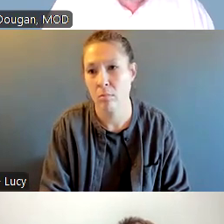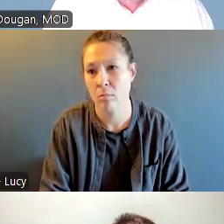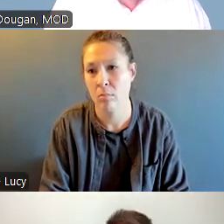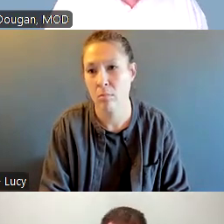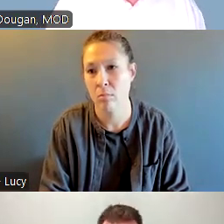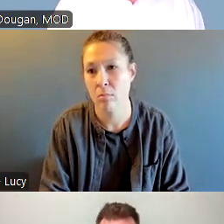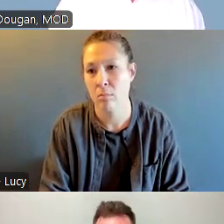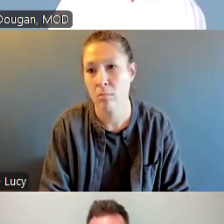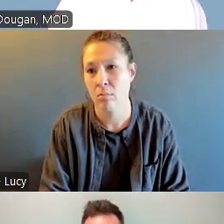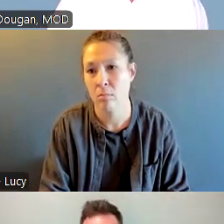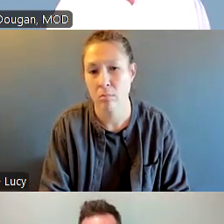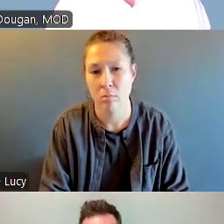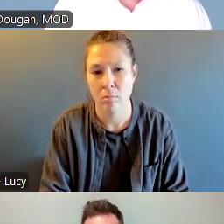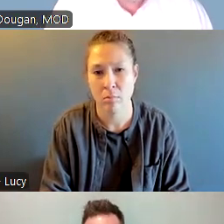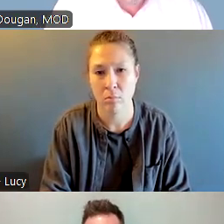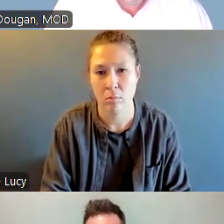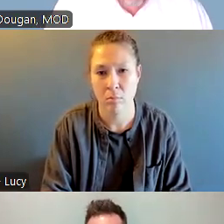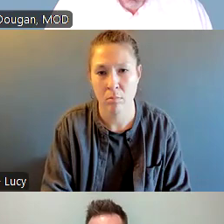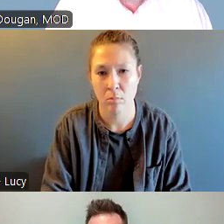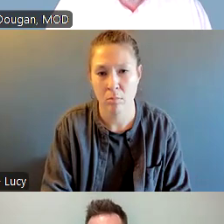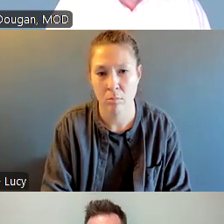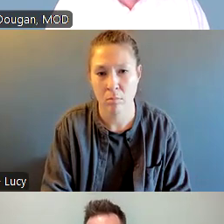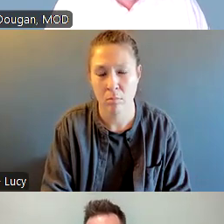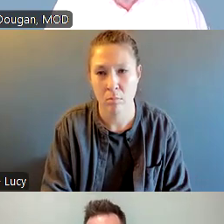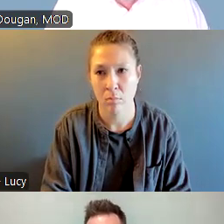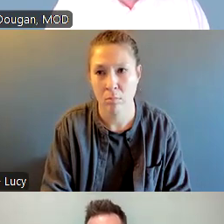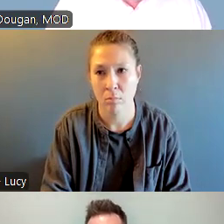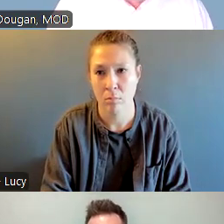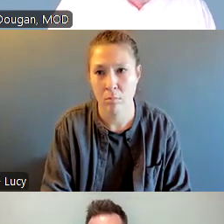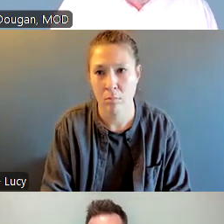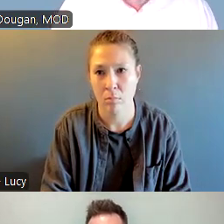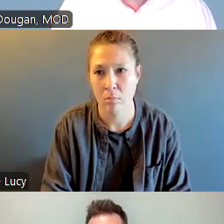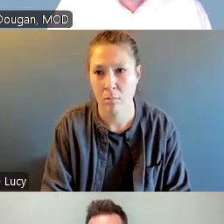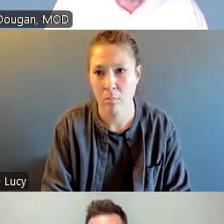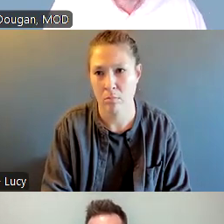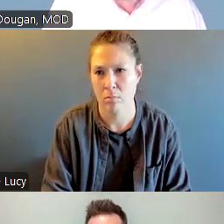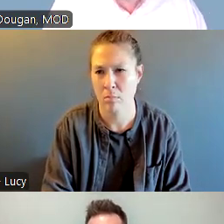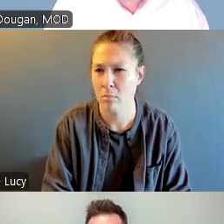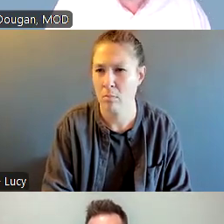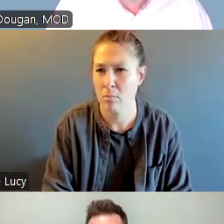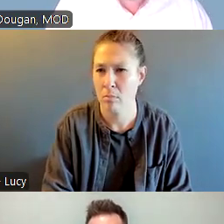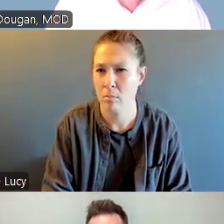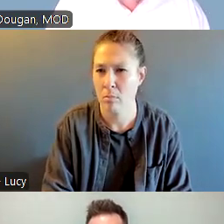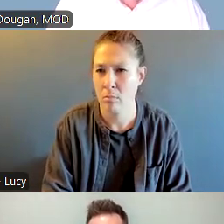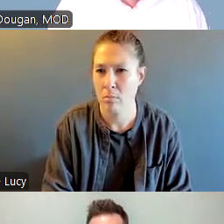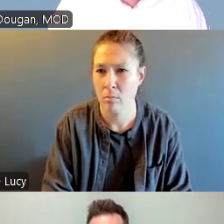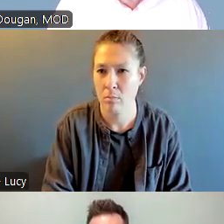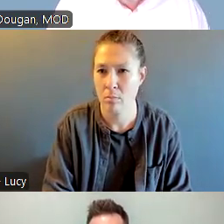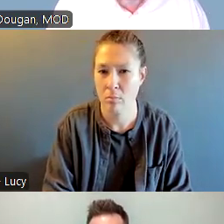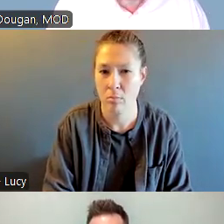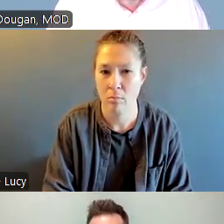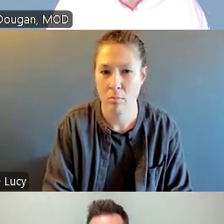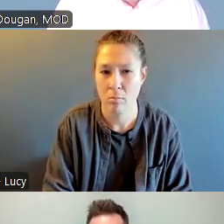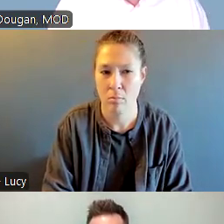of. And sometimes as you start out, this may be a good kind of thing to focus on to make sure that these pitfalls are being